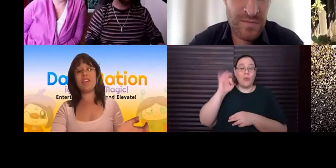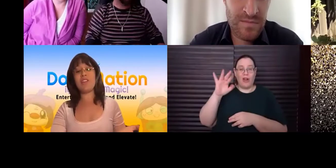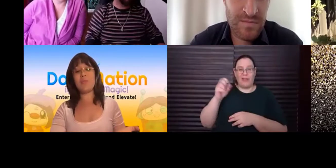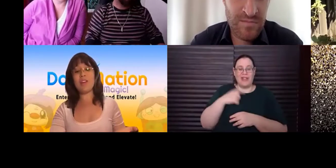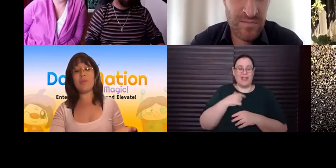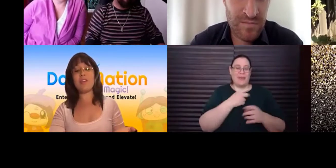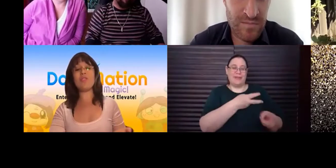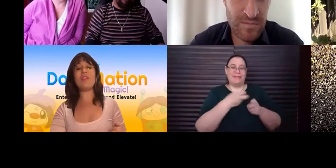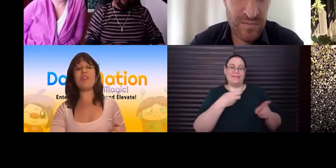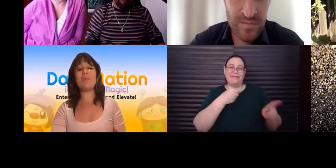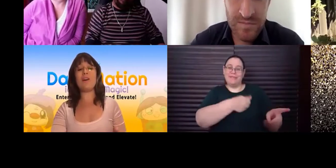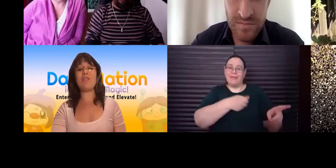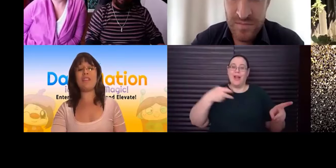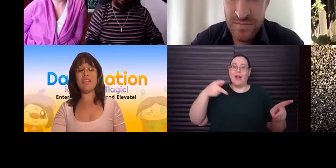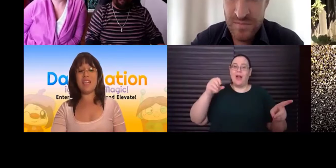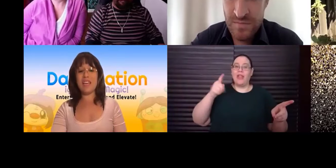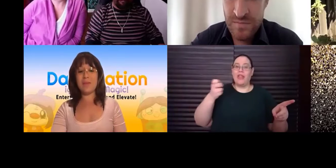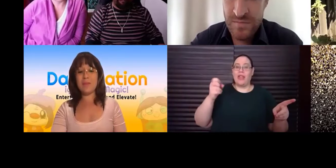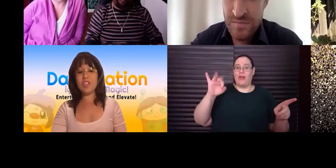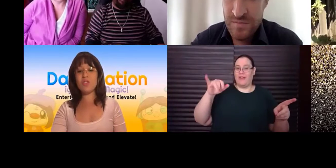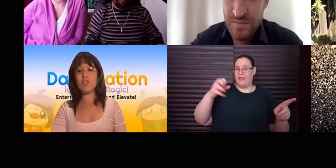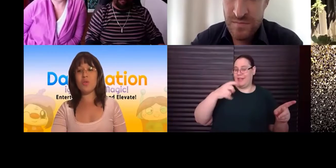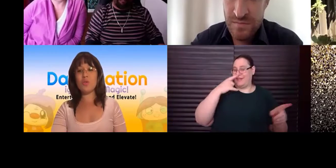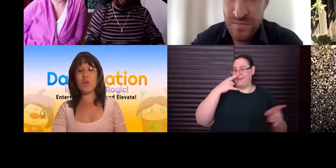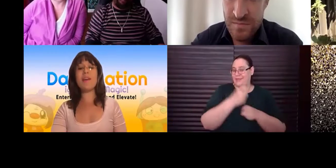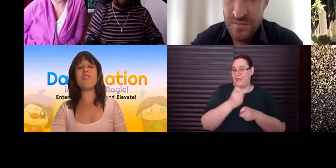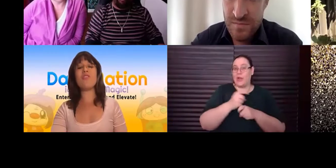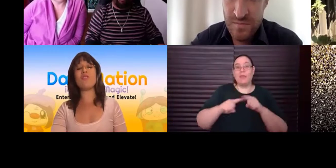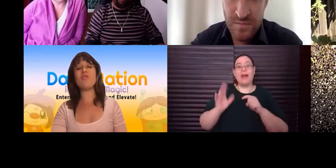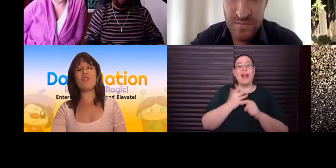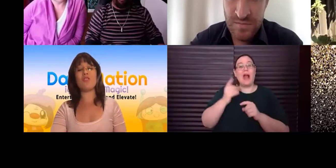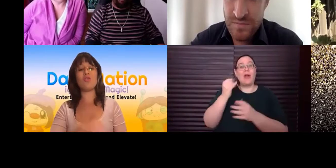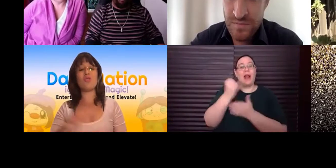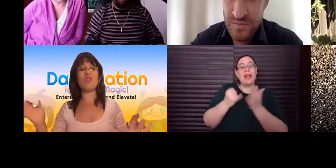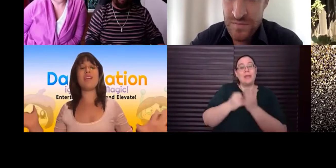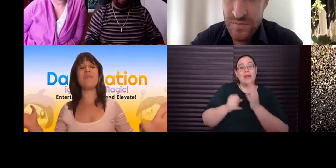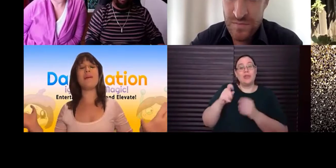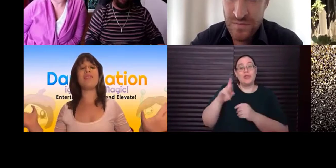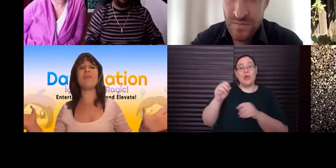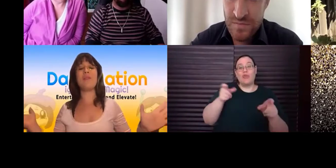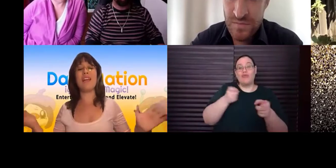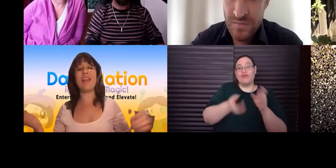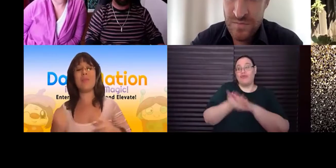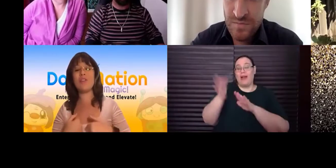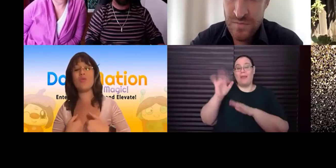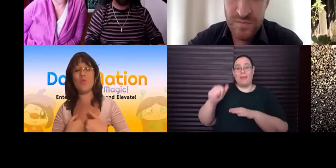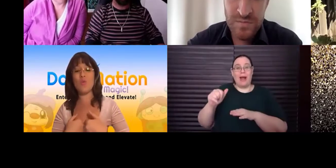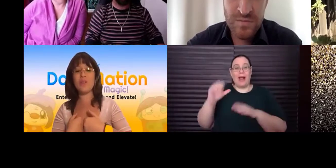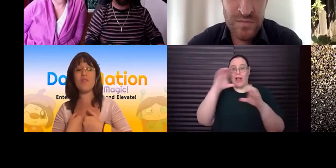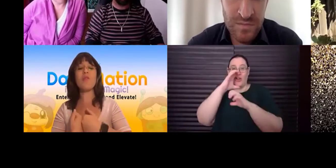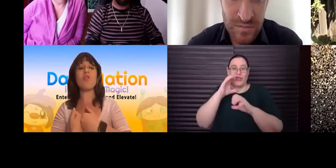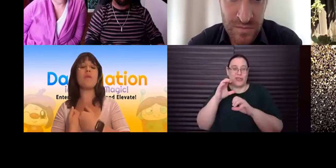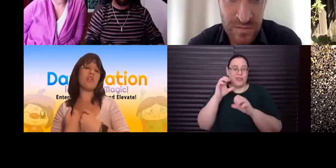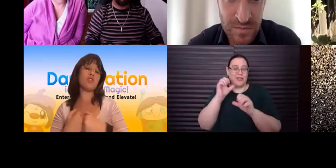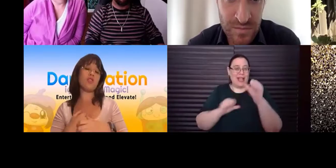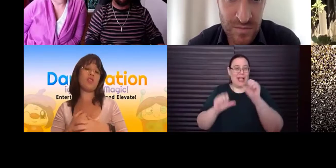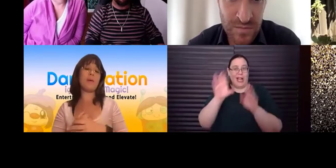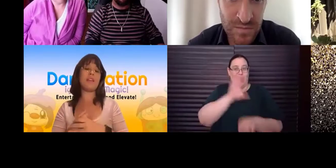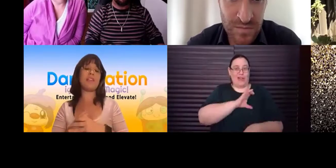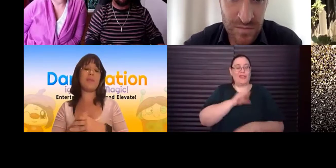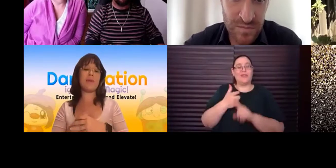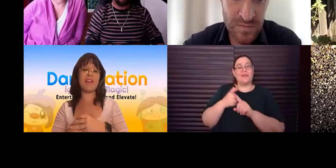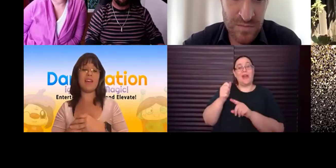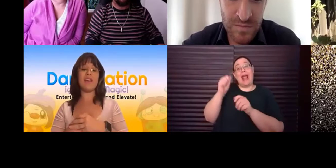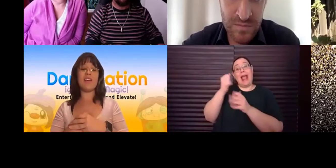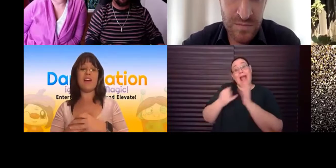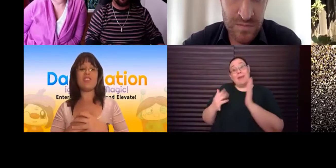Office, but in our mockumentary, it's about an animation studio run by cartoon characters created by a team of animators working from home during